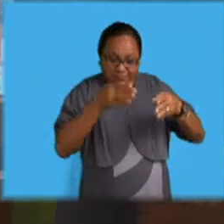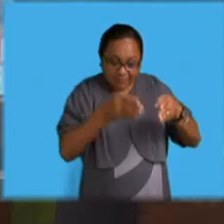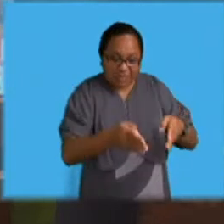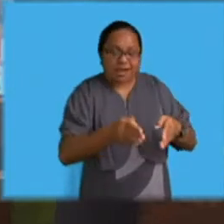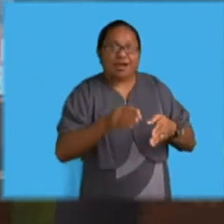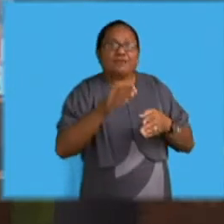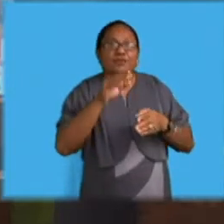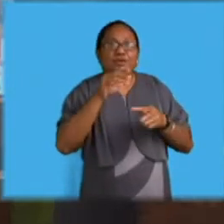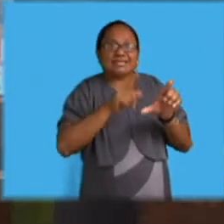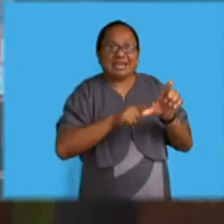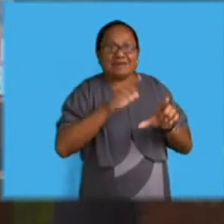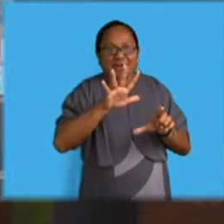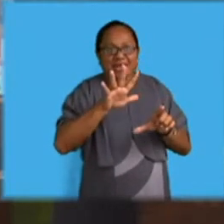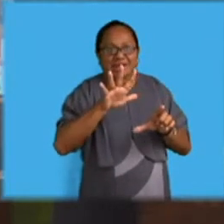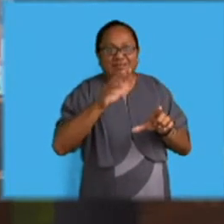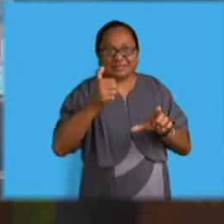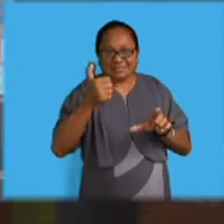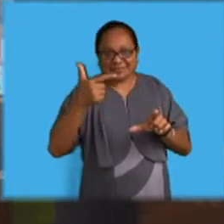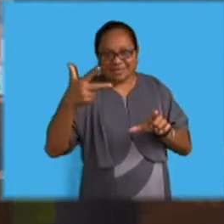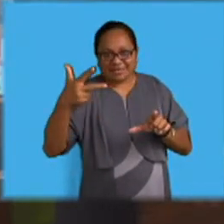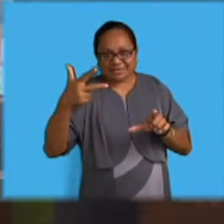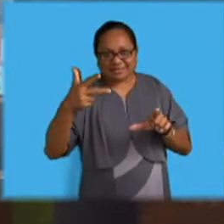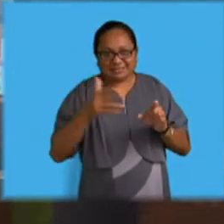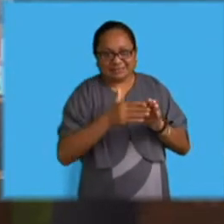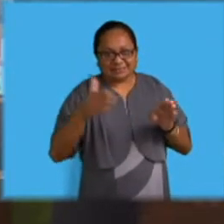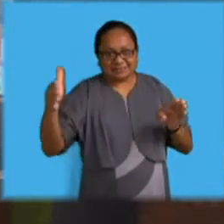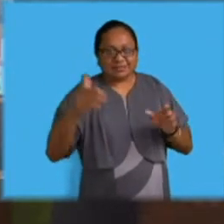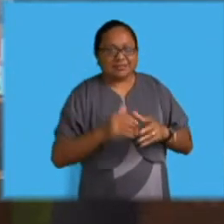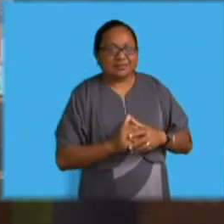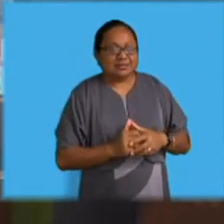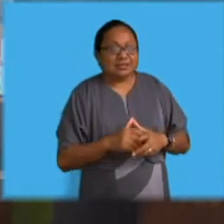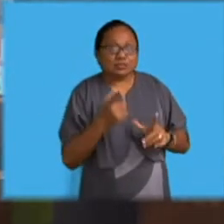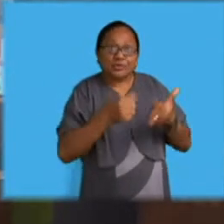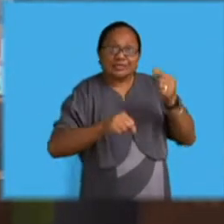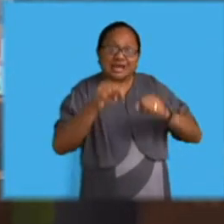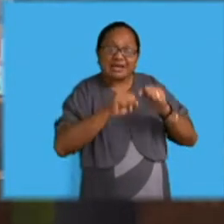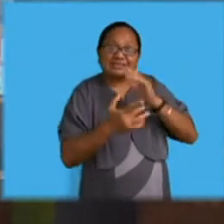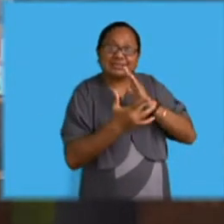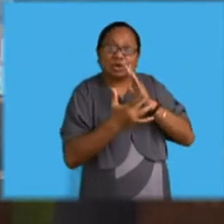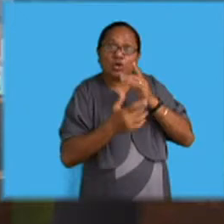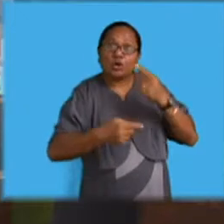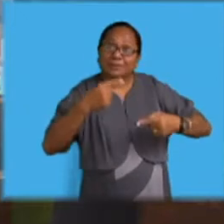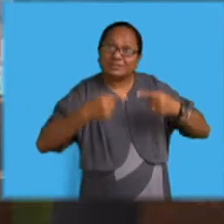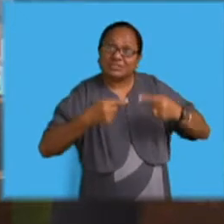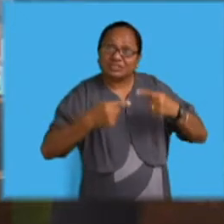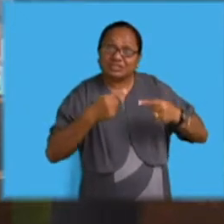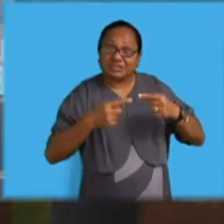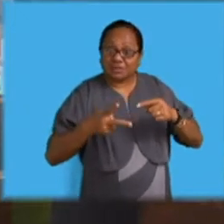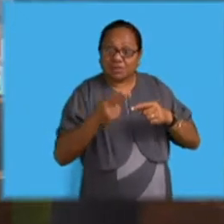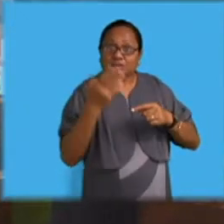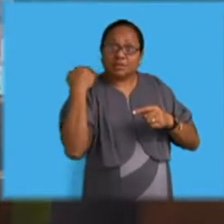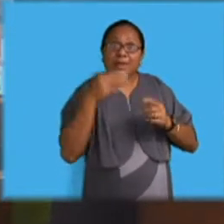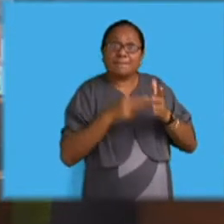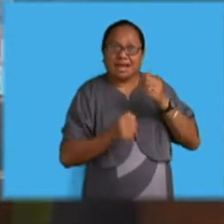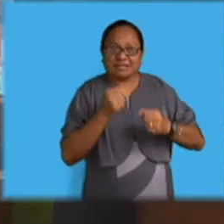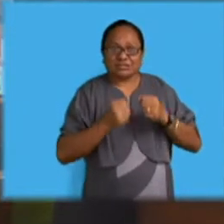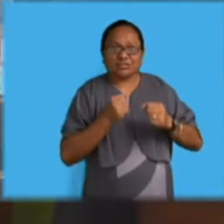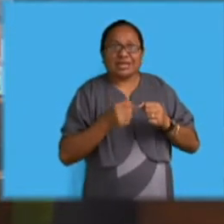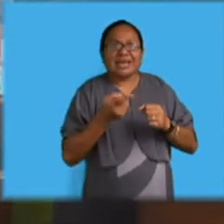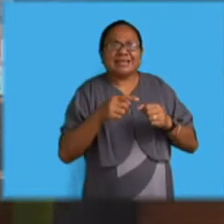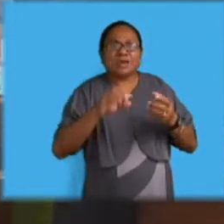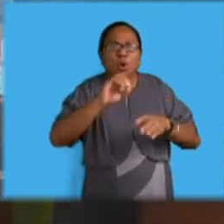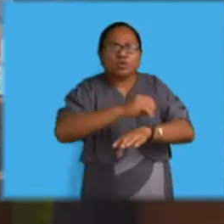8. Honorable Deputy Speaker, the Science and Technology competitions launched in March, and the Oceans